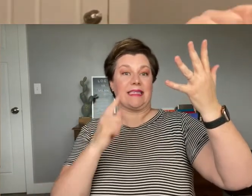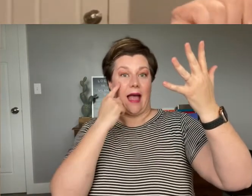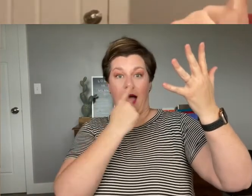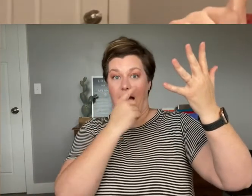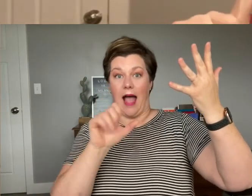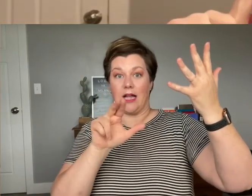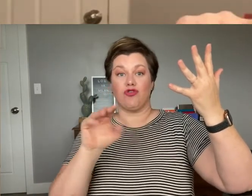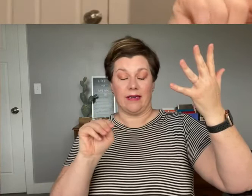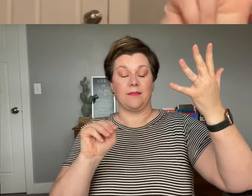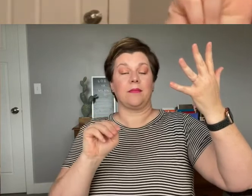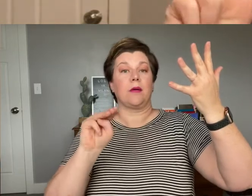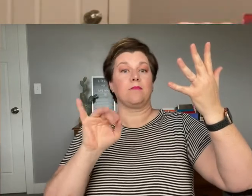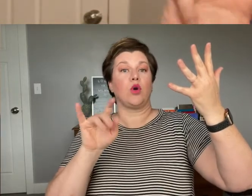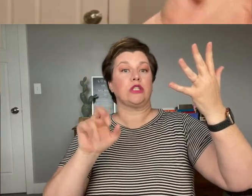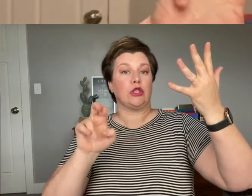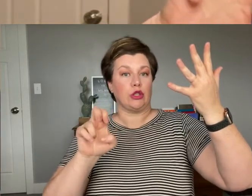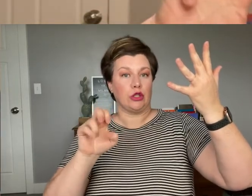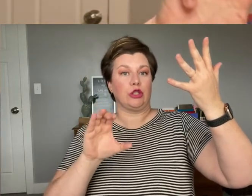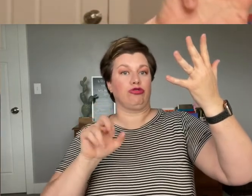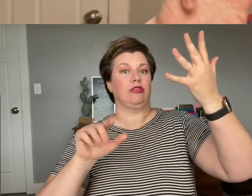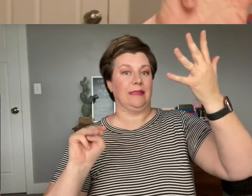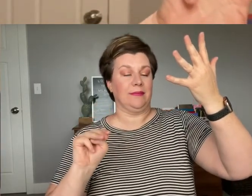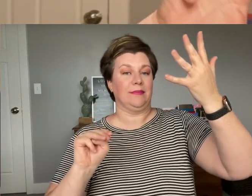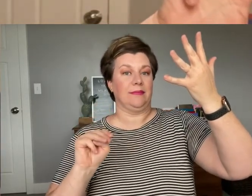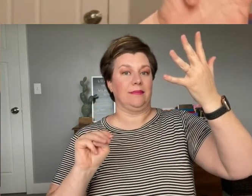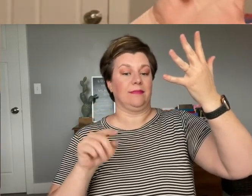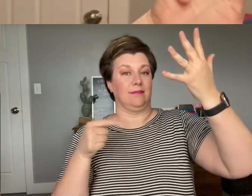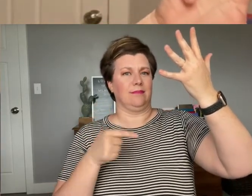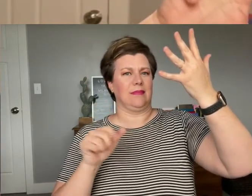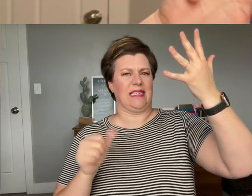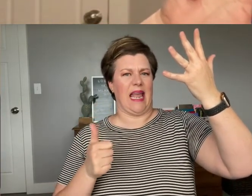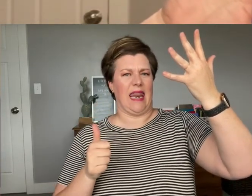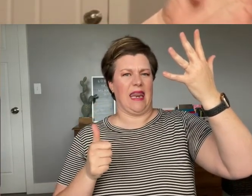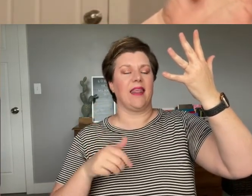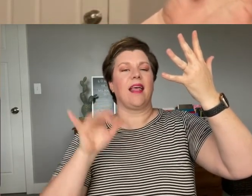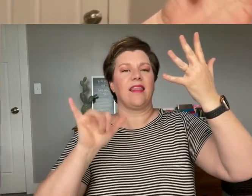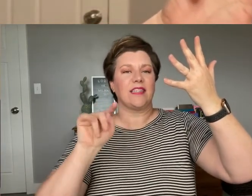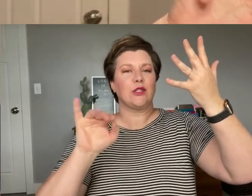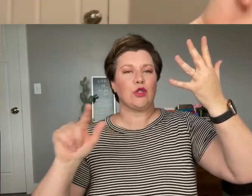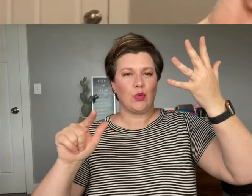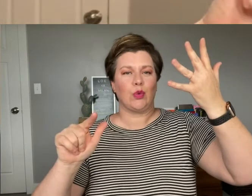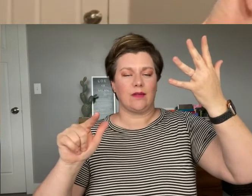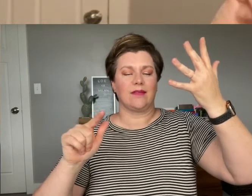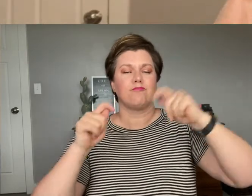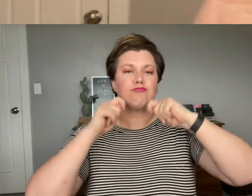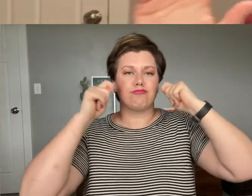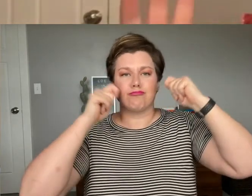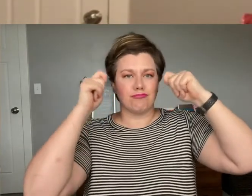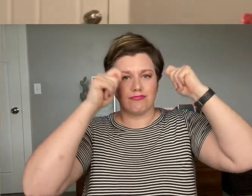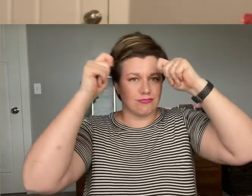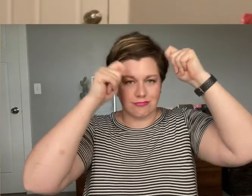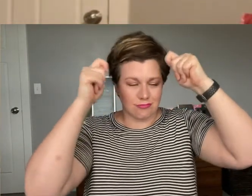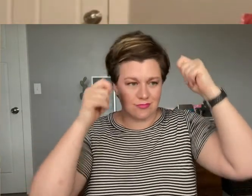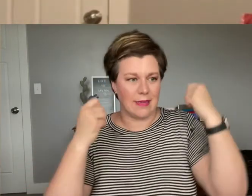serum, mask, eye cream, moisture cream. Now, where's this one? That is